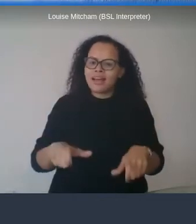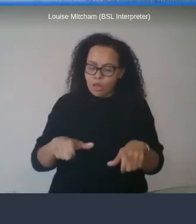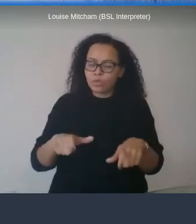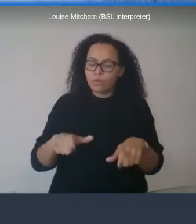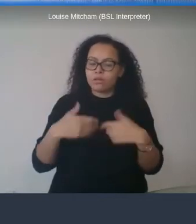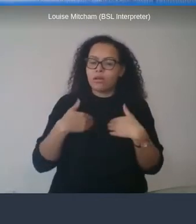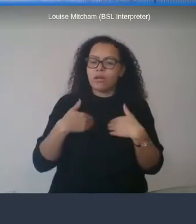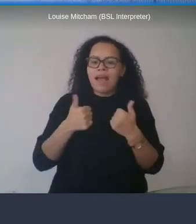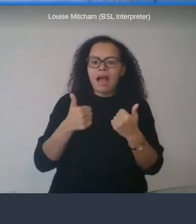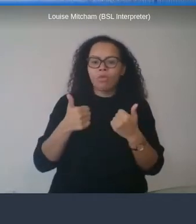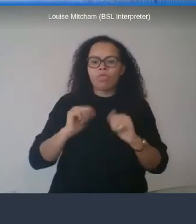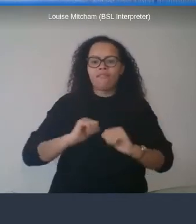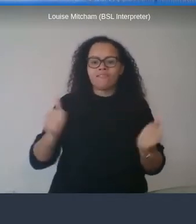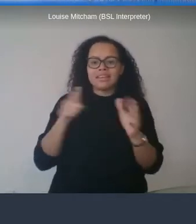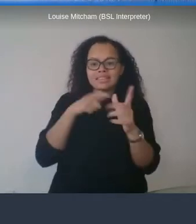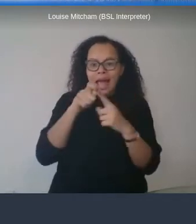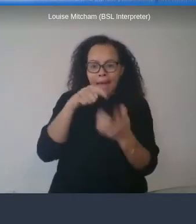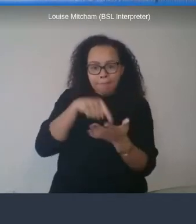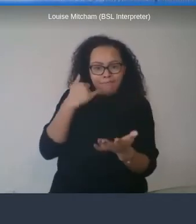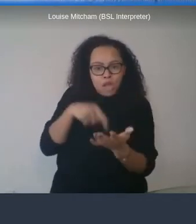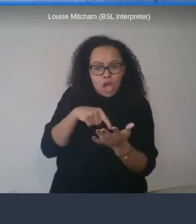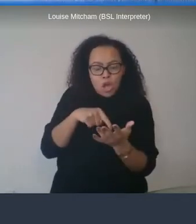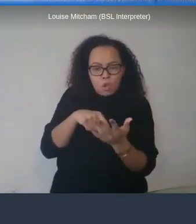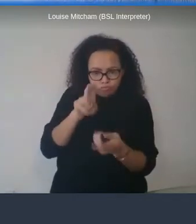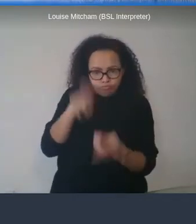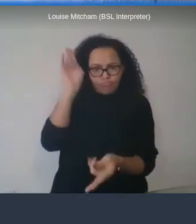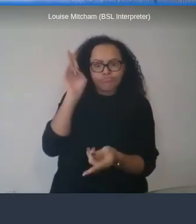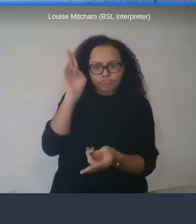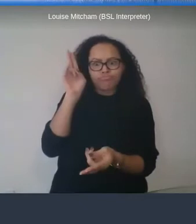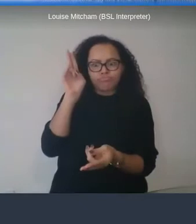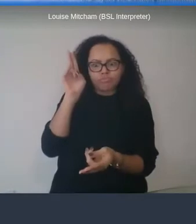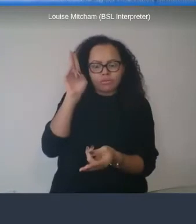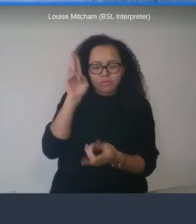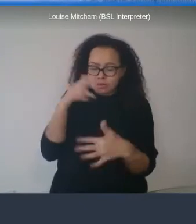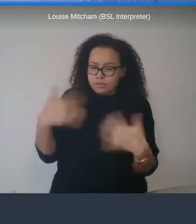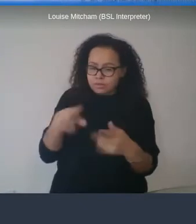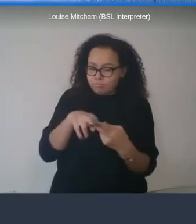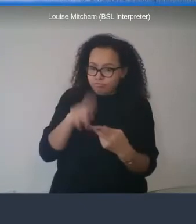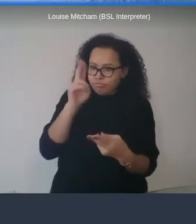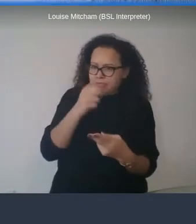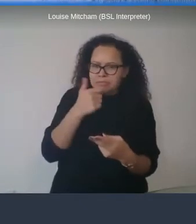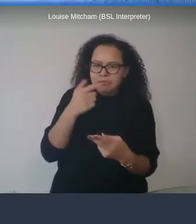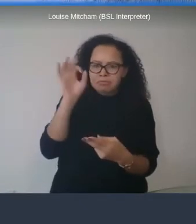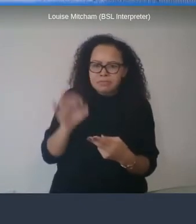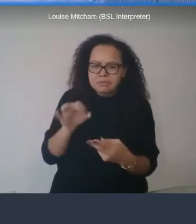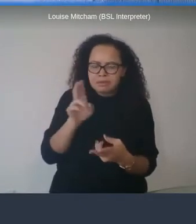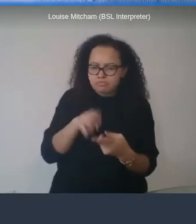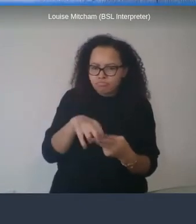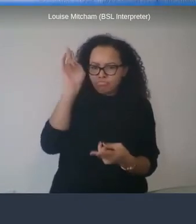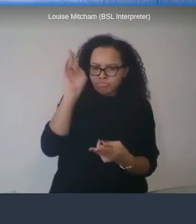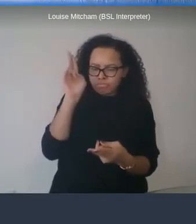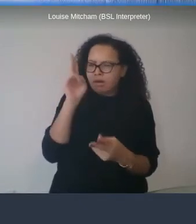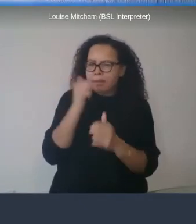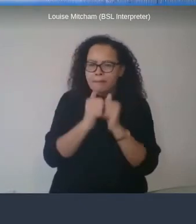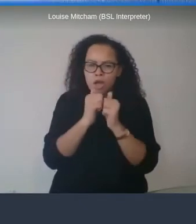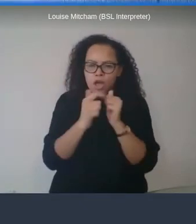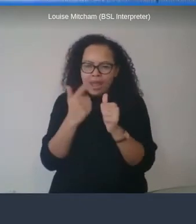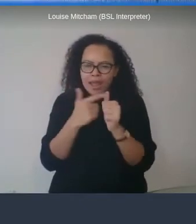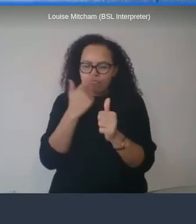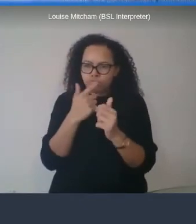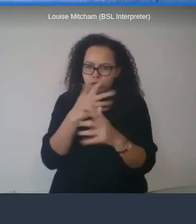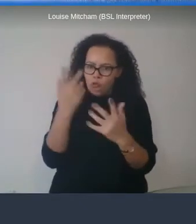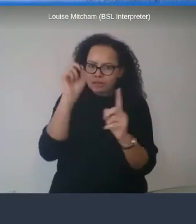global increase around a 60% jump in downloads or installs in late March and April. if we look a